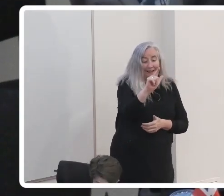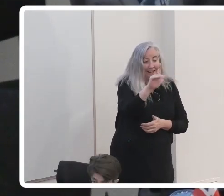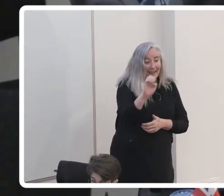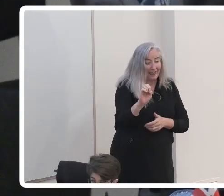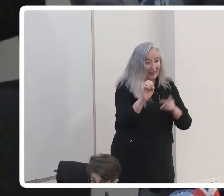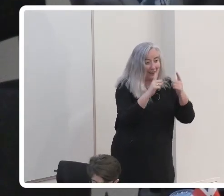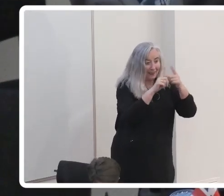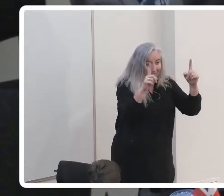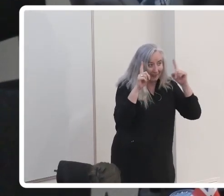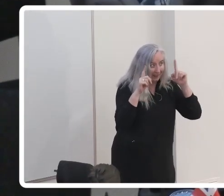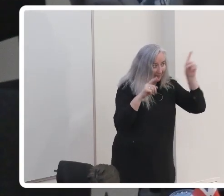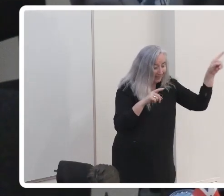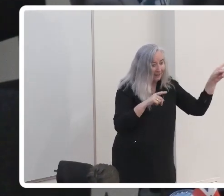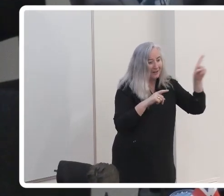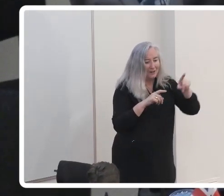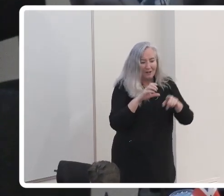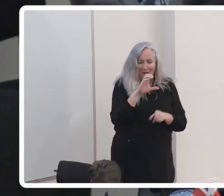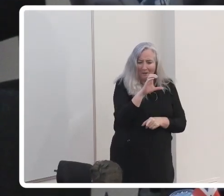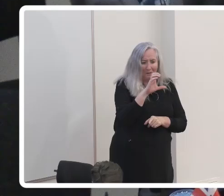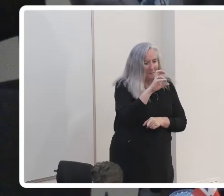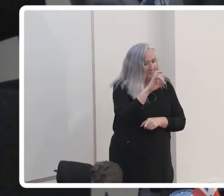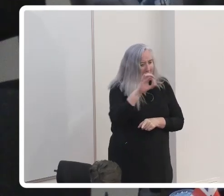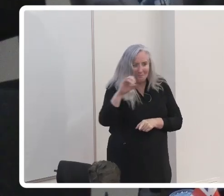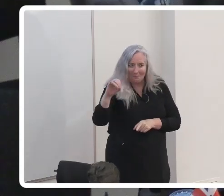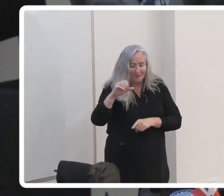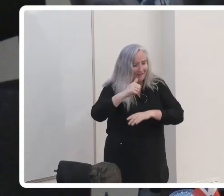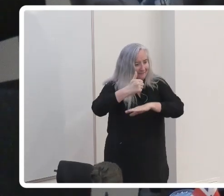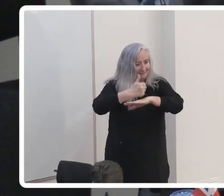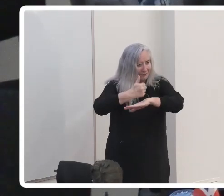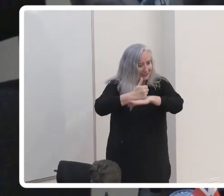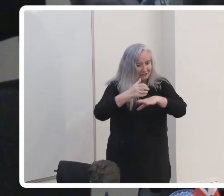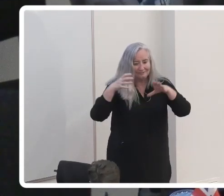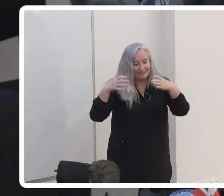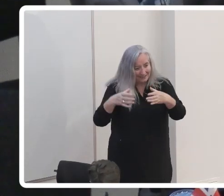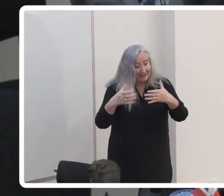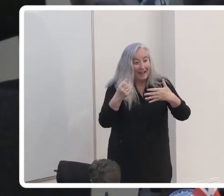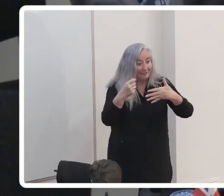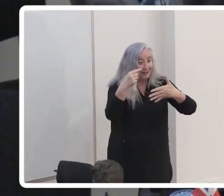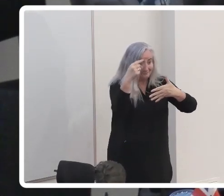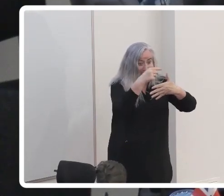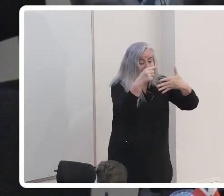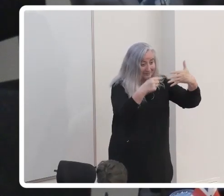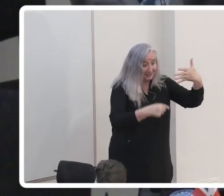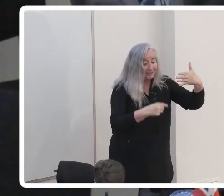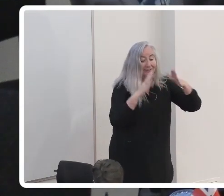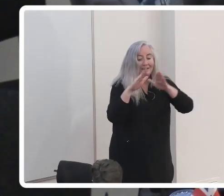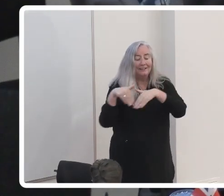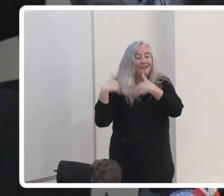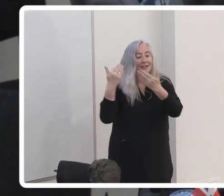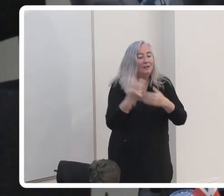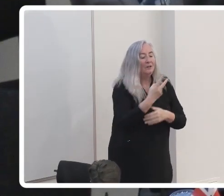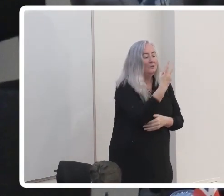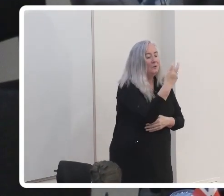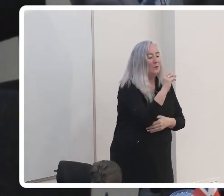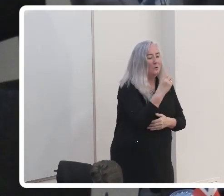Kosuko Foundation, the Ashoka Foundation, and the Alliance Foundation, among others. And in 2019, she was honoured with the